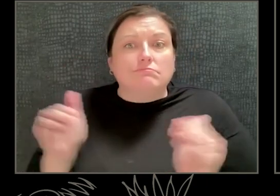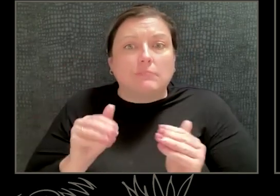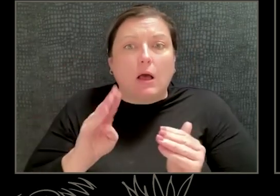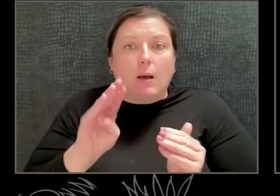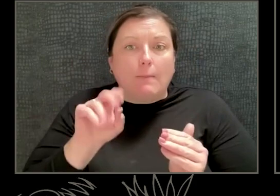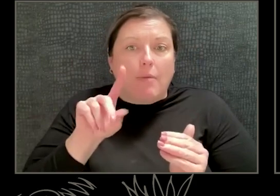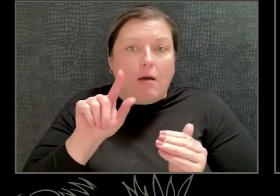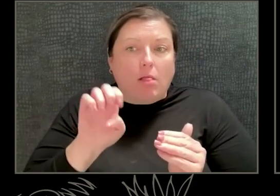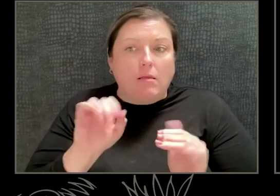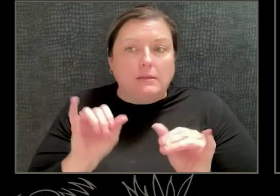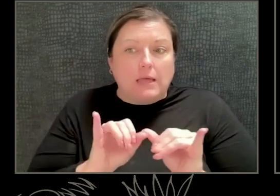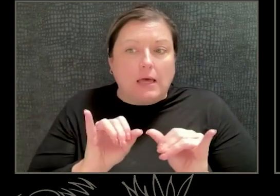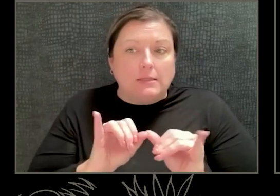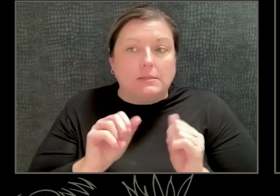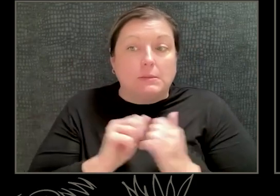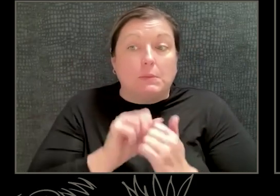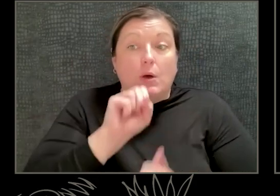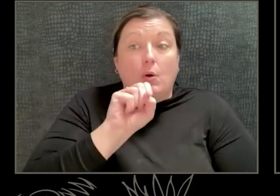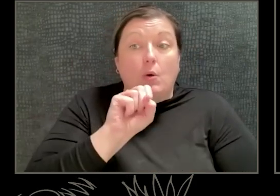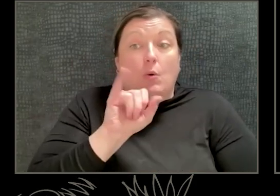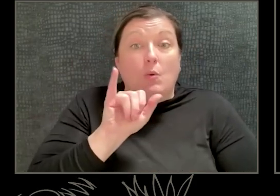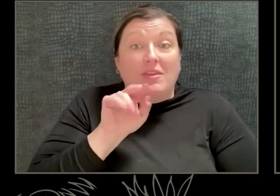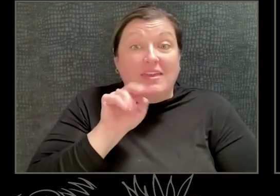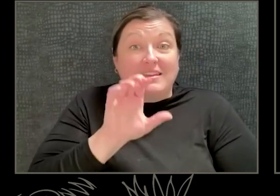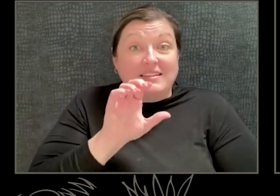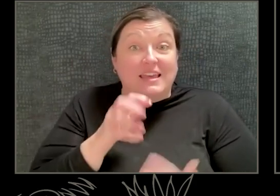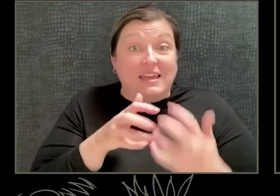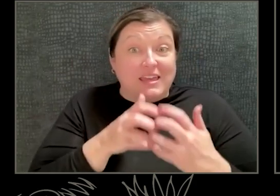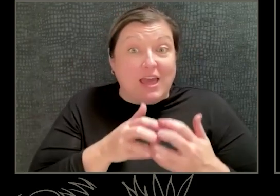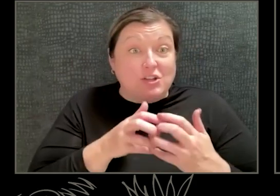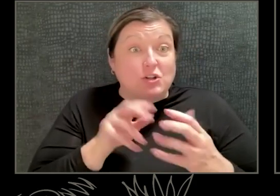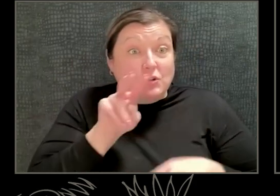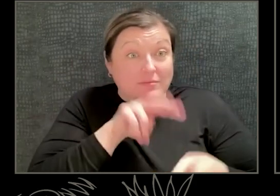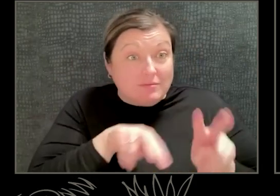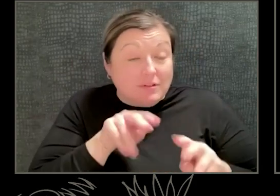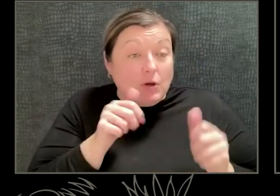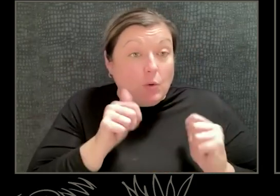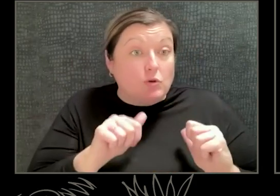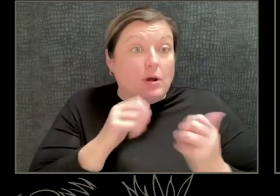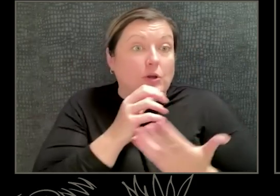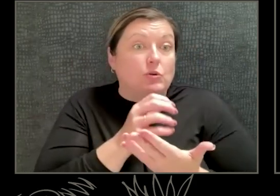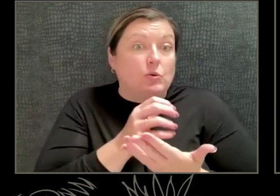engine, you can get many of the things that we were looking to try to get out of pglite.